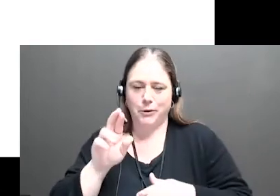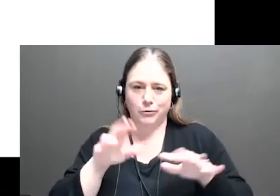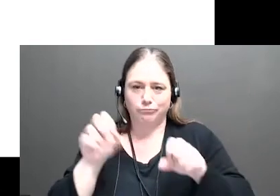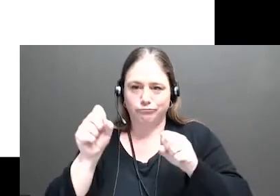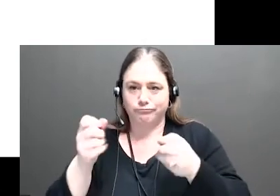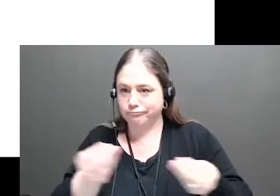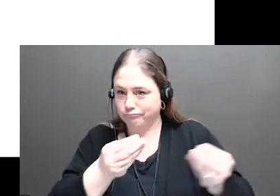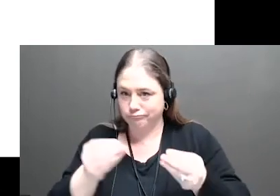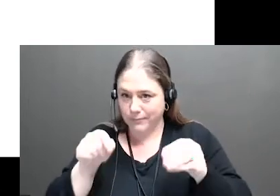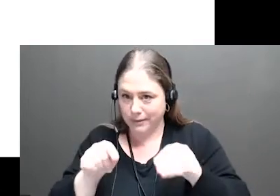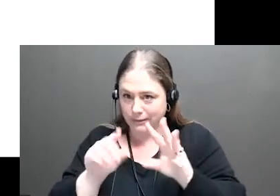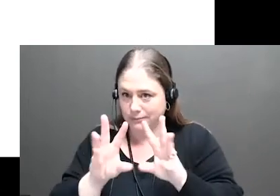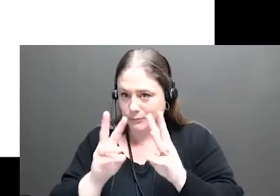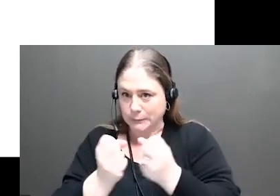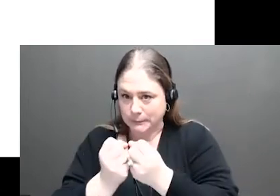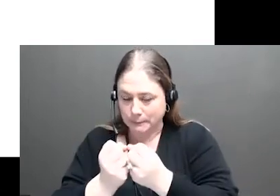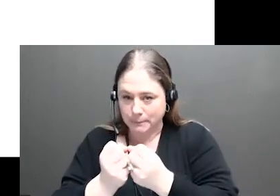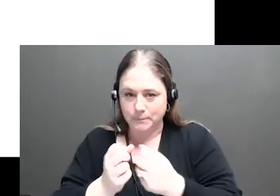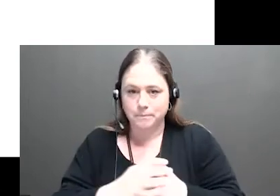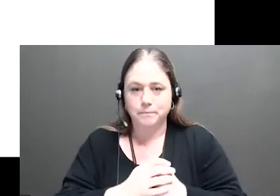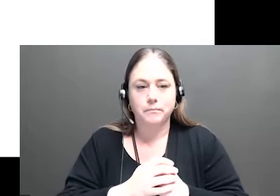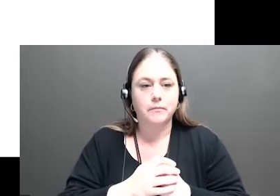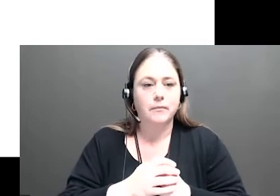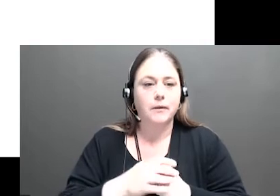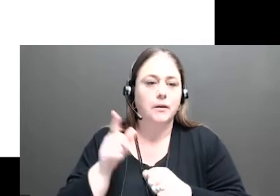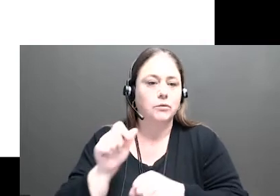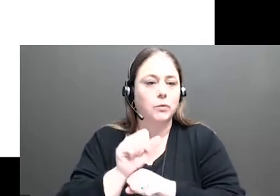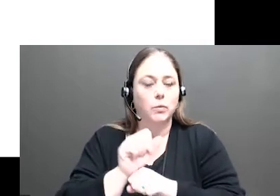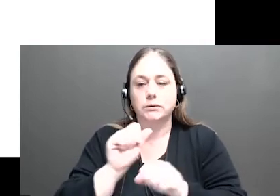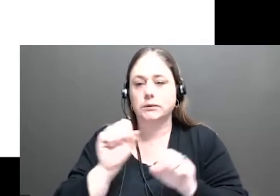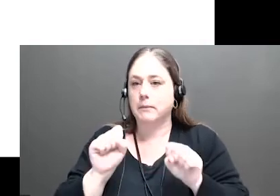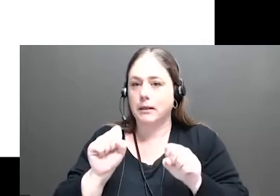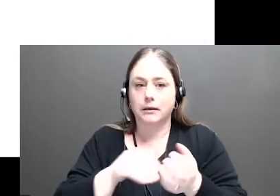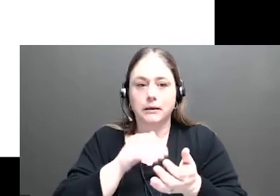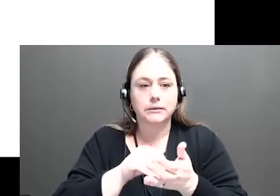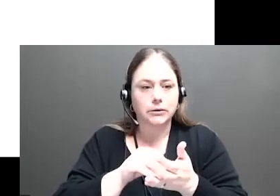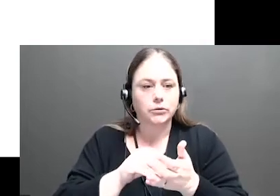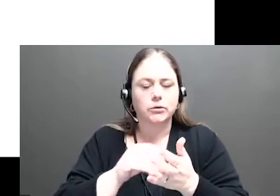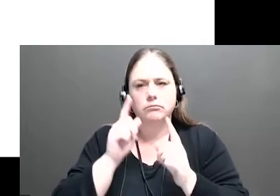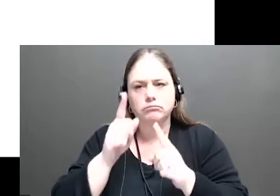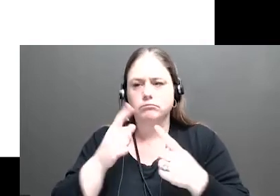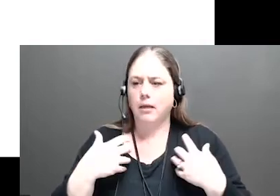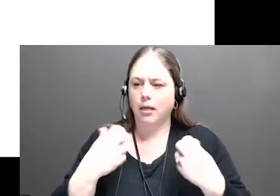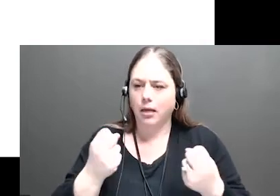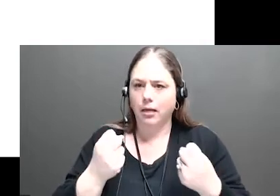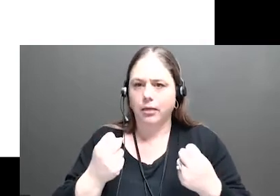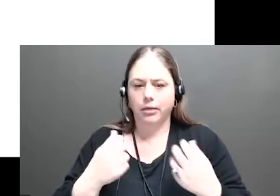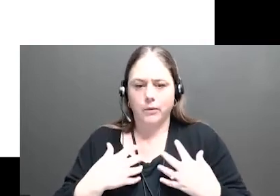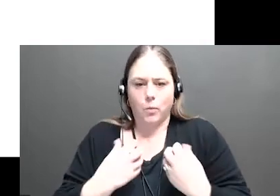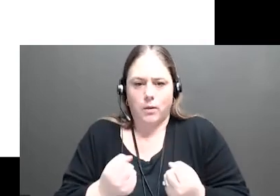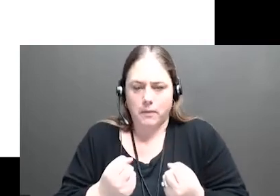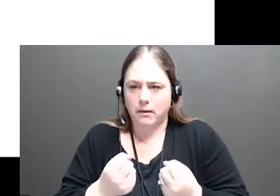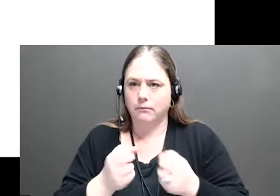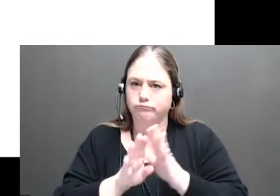So Pinder's work at the Ability Center develops programs and services to enhance health and well-being, social inclusion, and